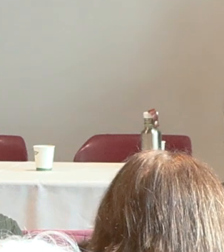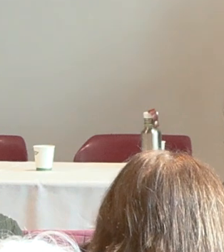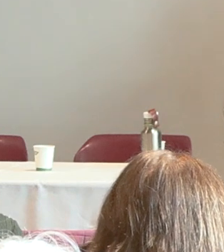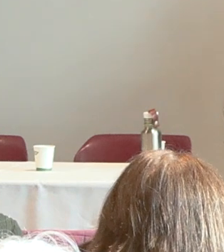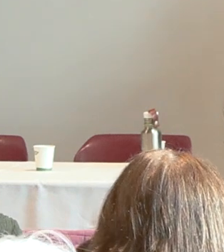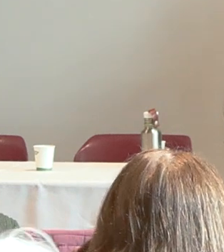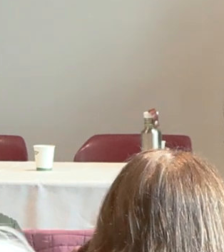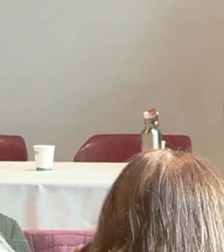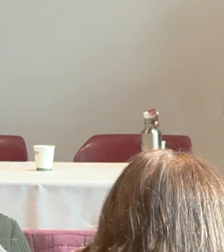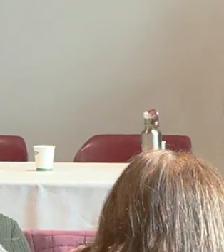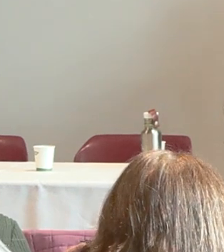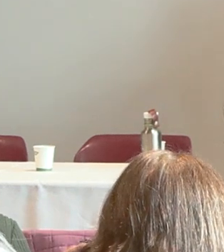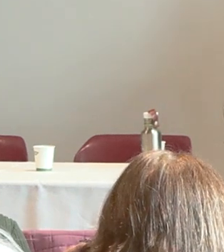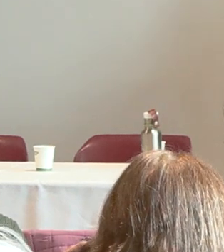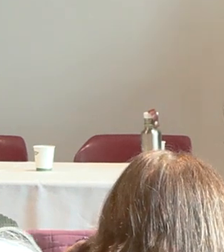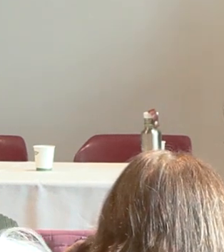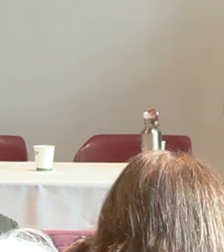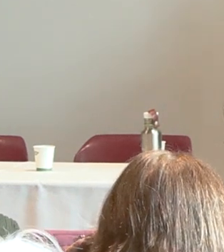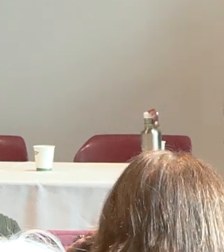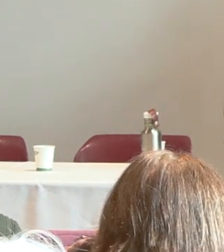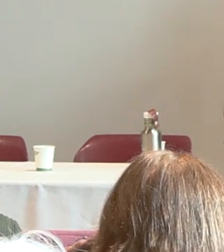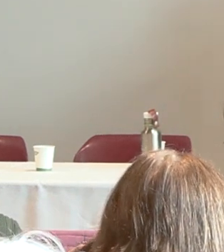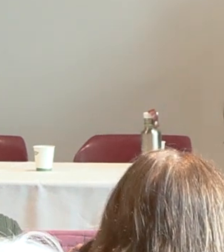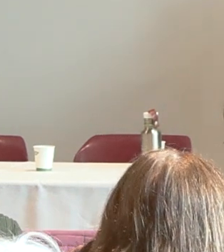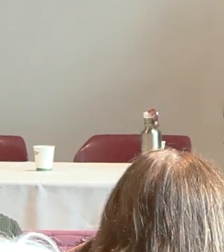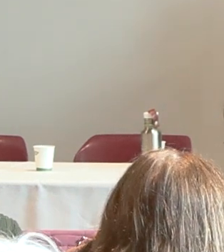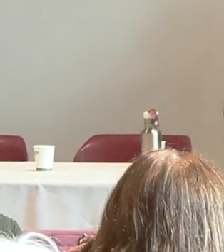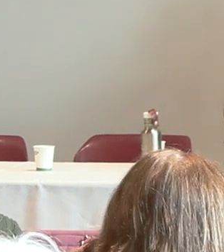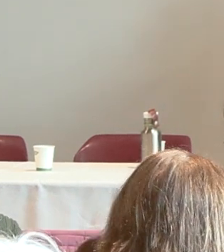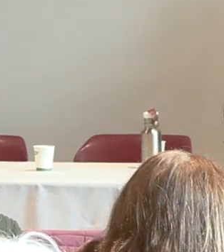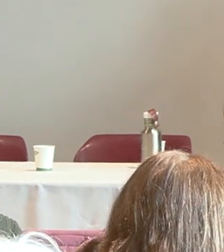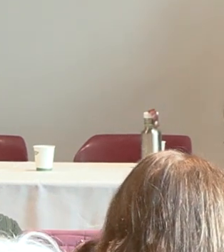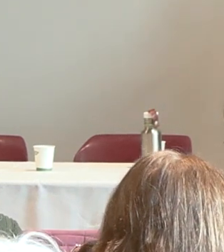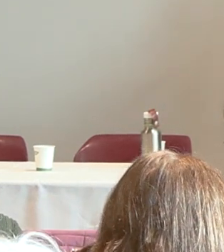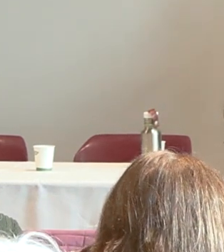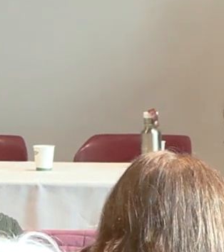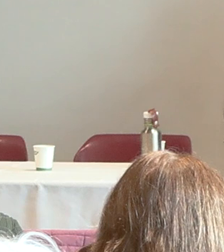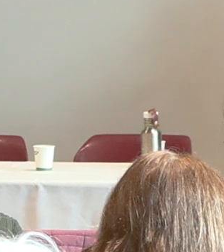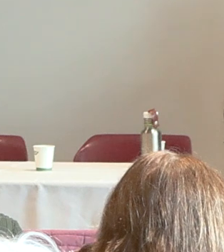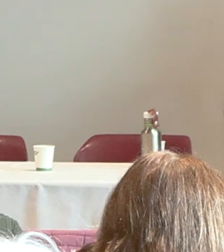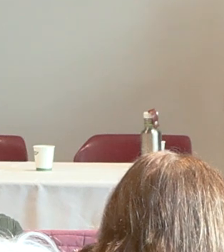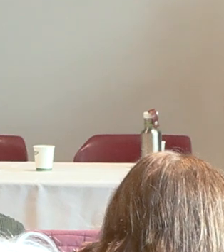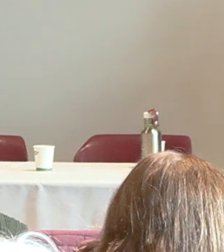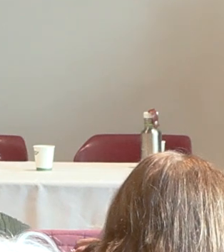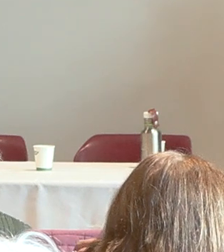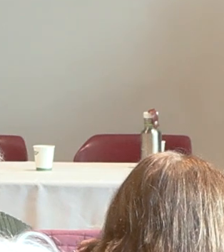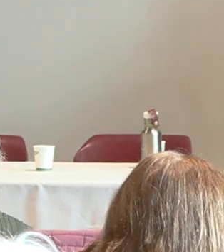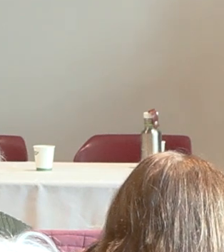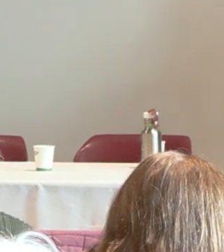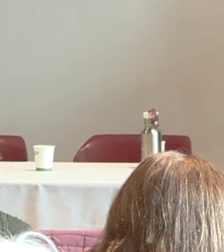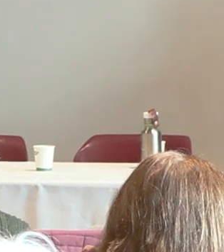English literature, and on the intersections between human identity and the monster figure.